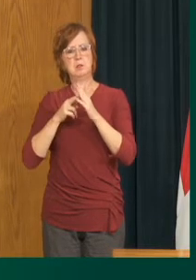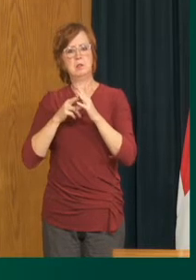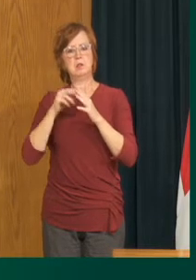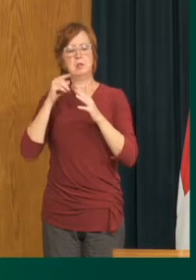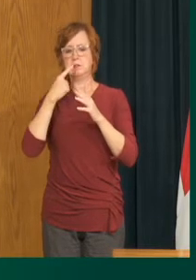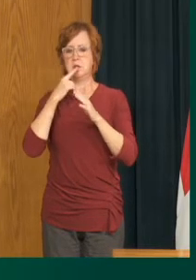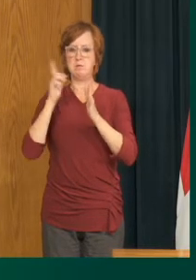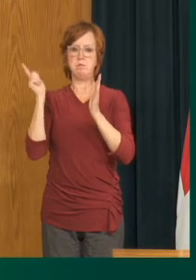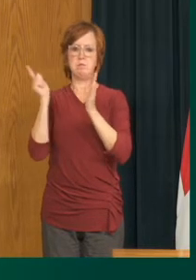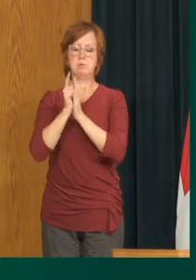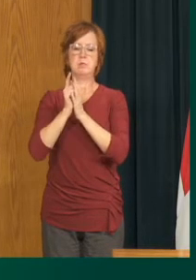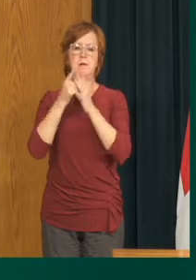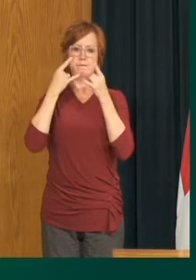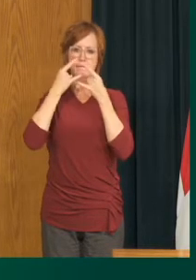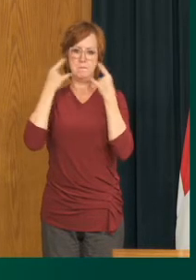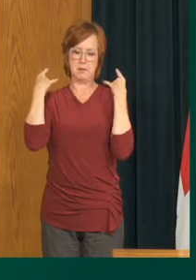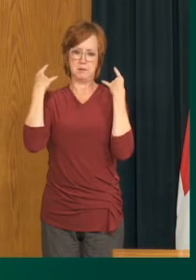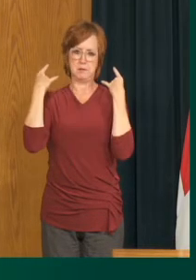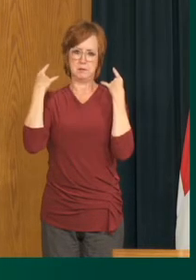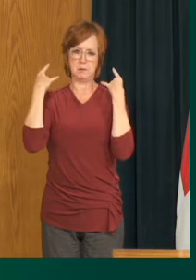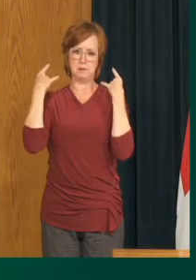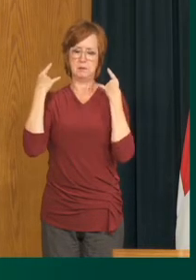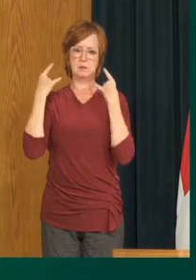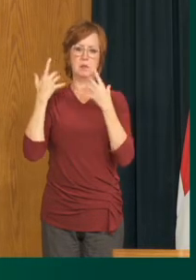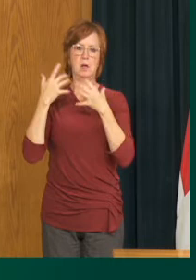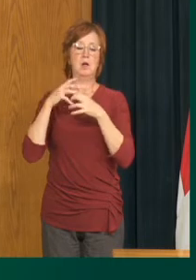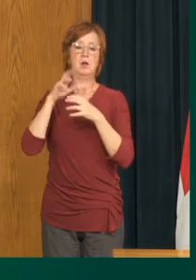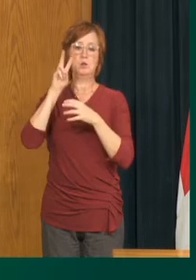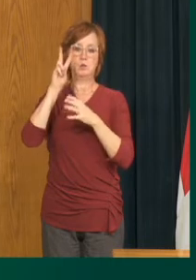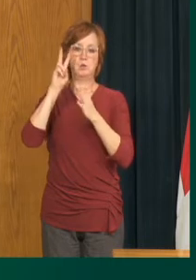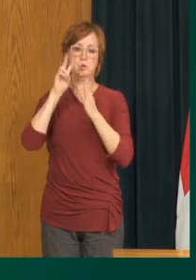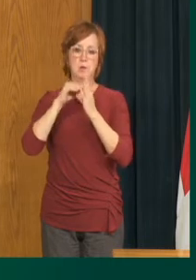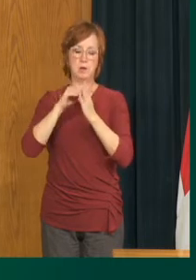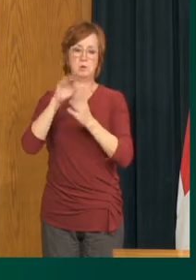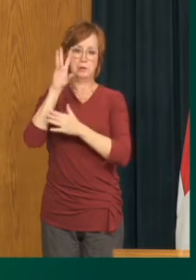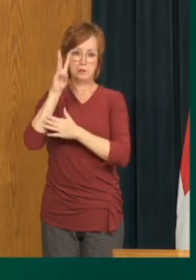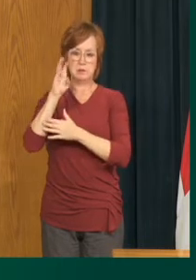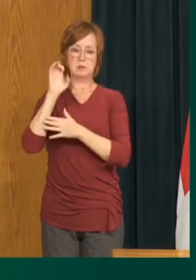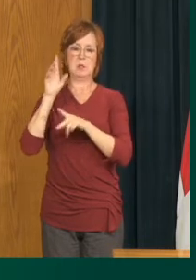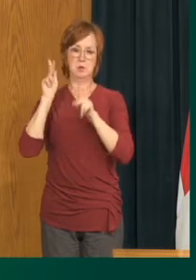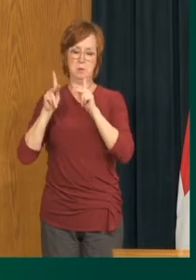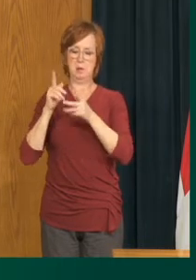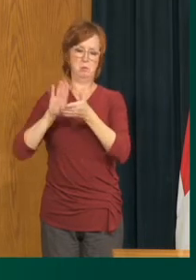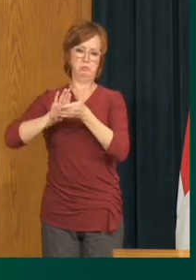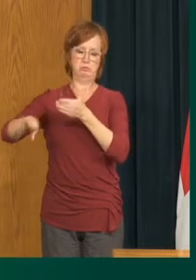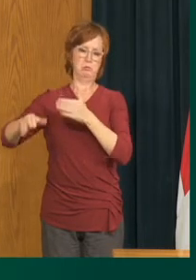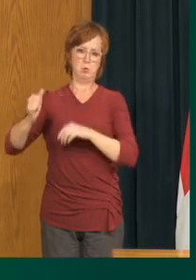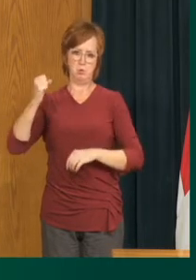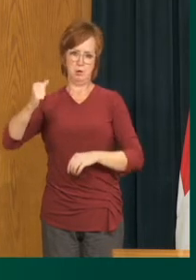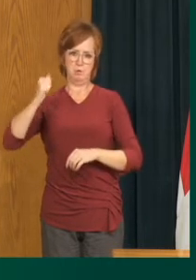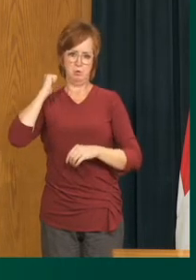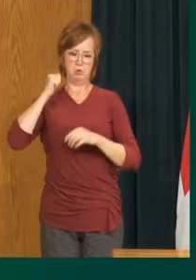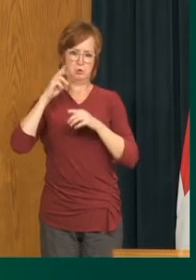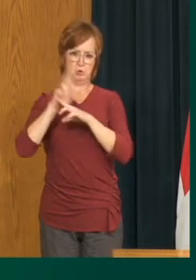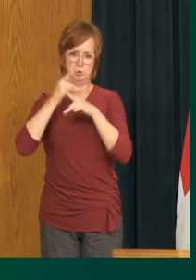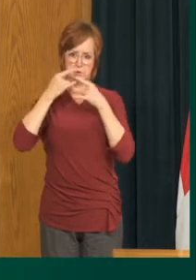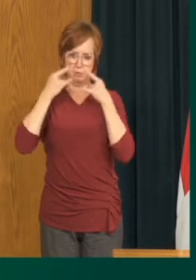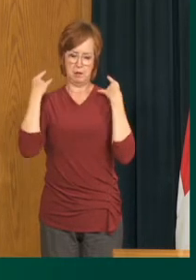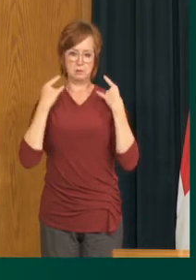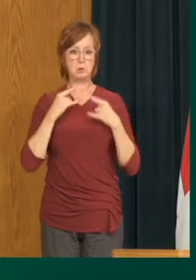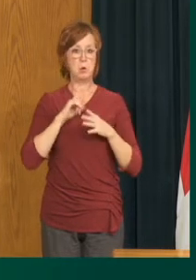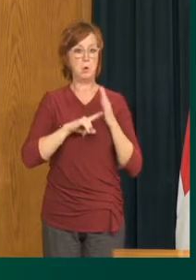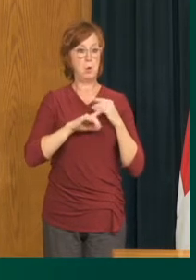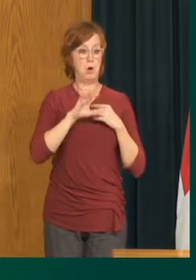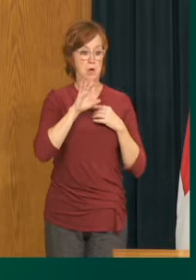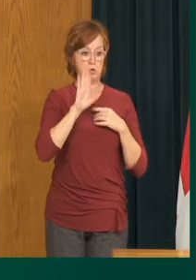masks are a layer of protection, I mean, I guess, Dr. Shahab, what would you say to people who are indifferent, skeptical, or against mask use? To